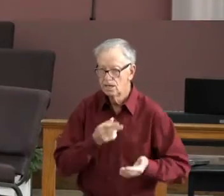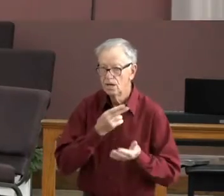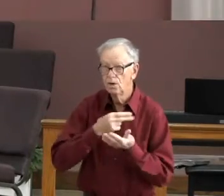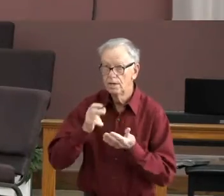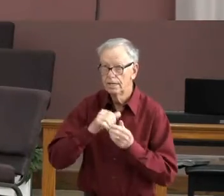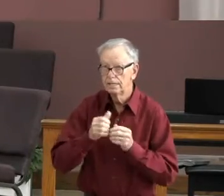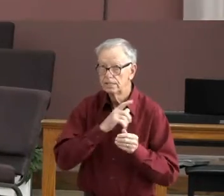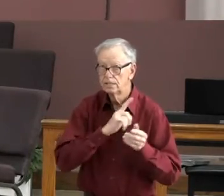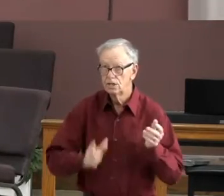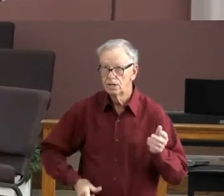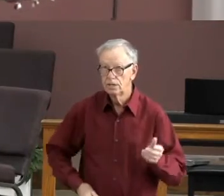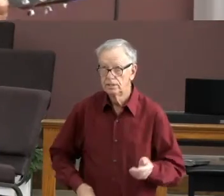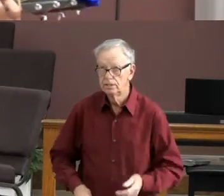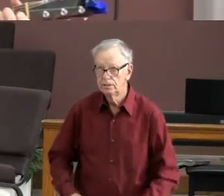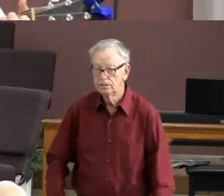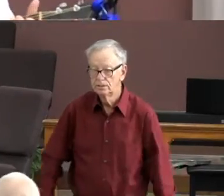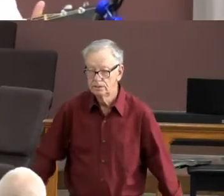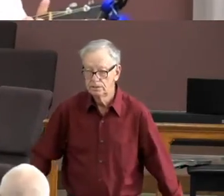Lord.